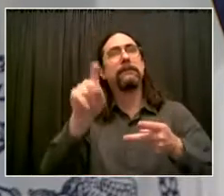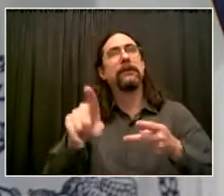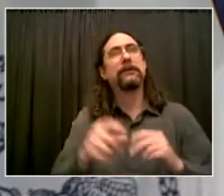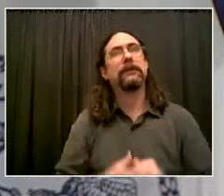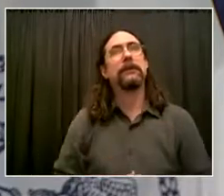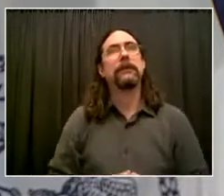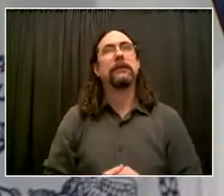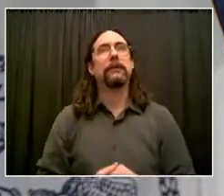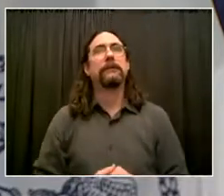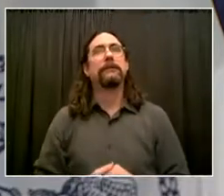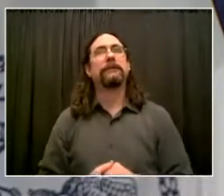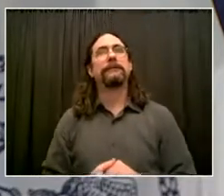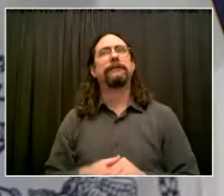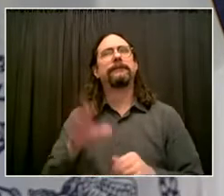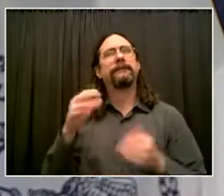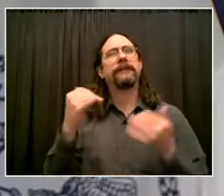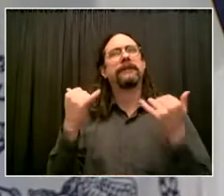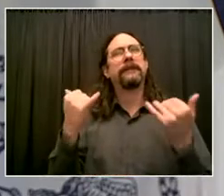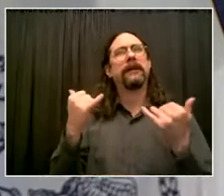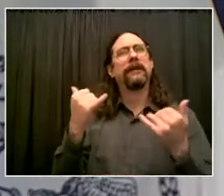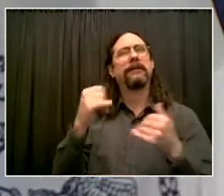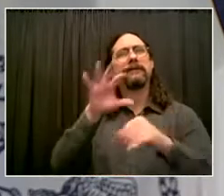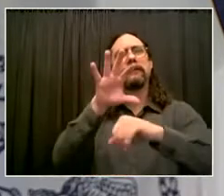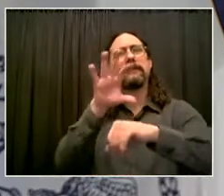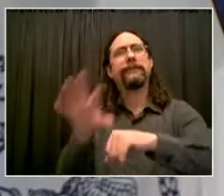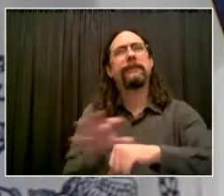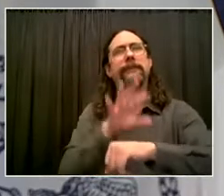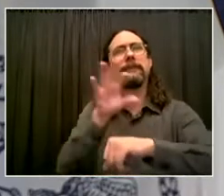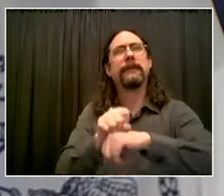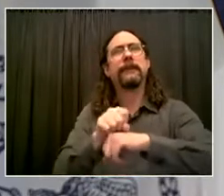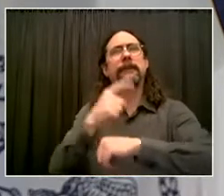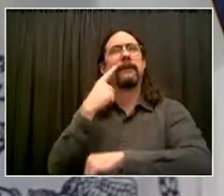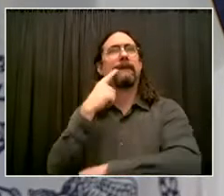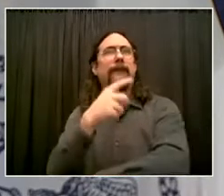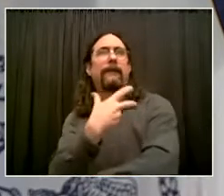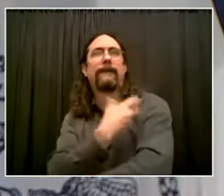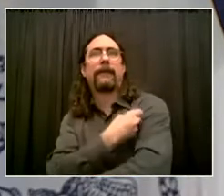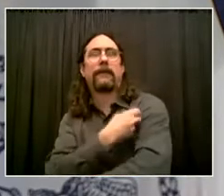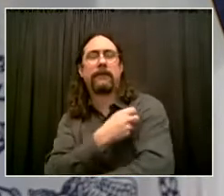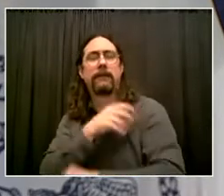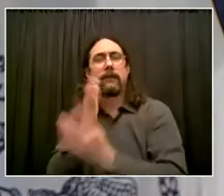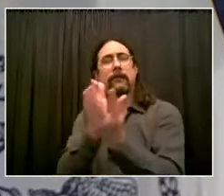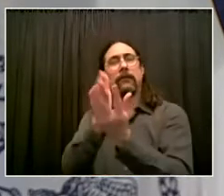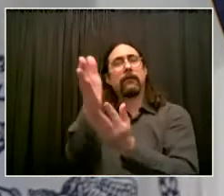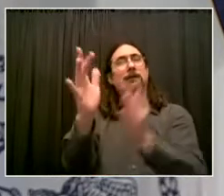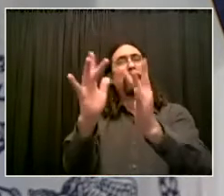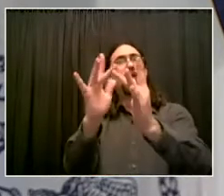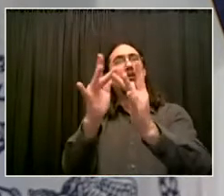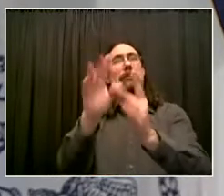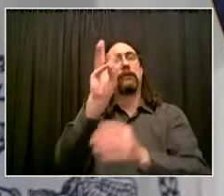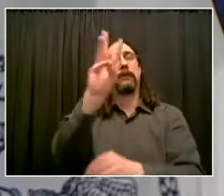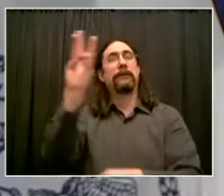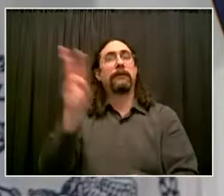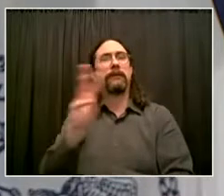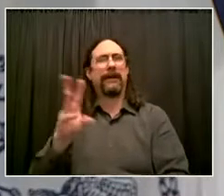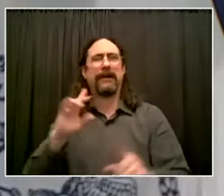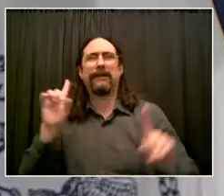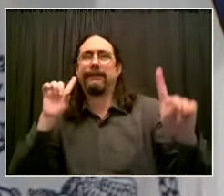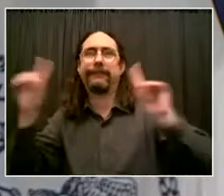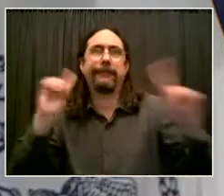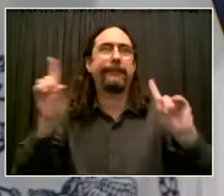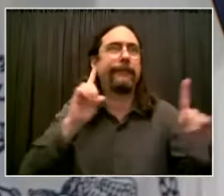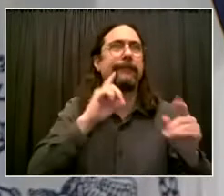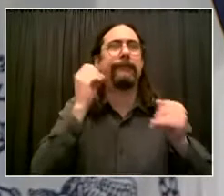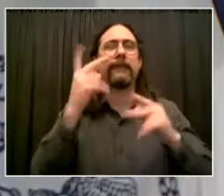to get the appointment. I'm just hearing from people that it's still very difficult. Is there any way to work that out or get out the kinks